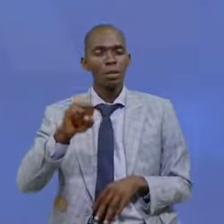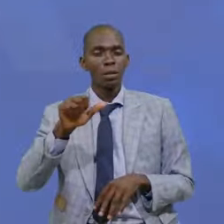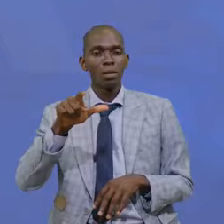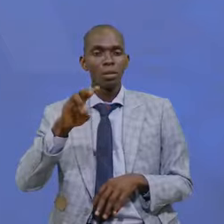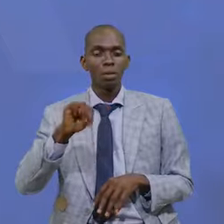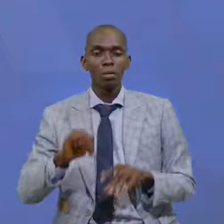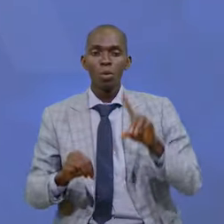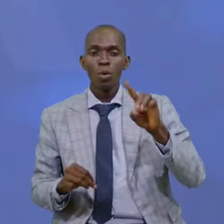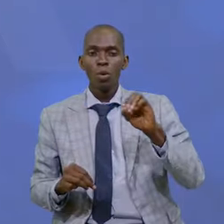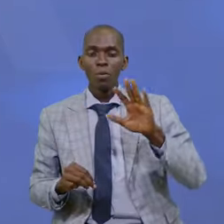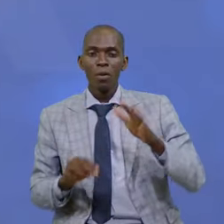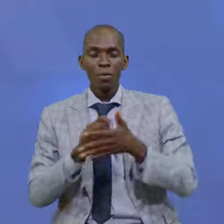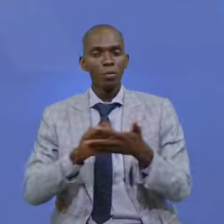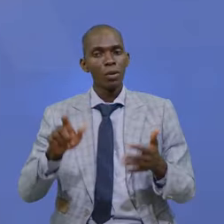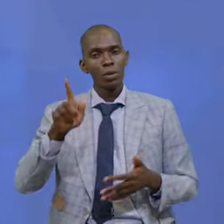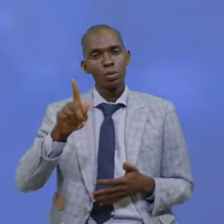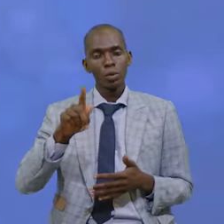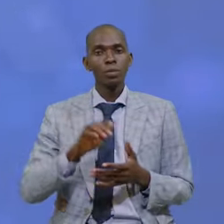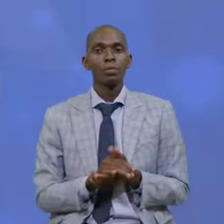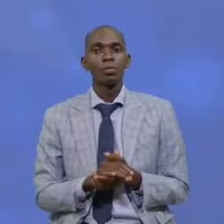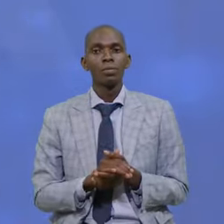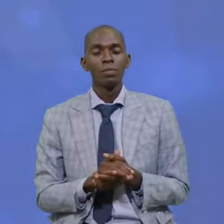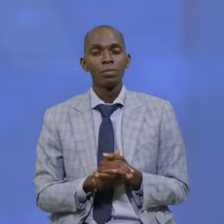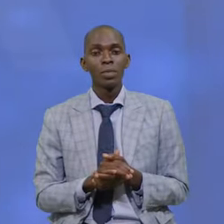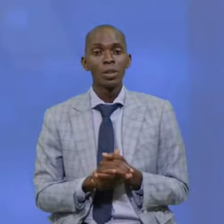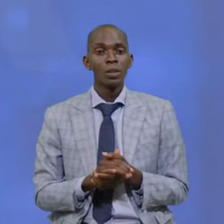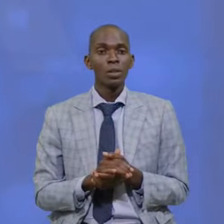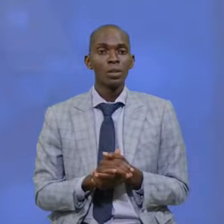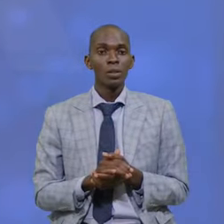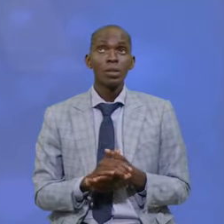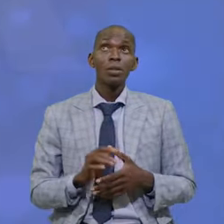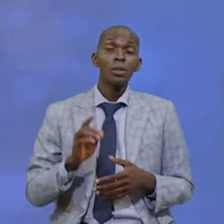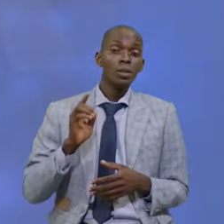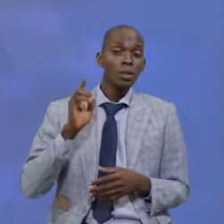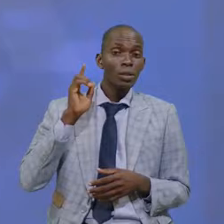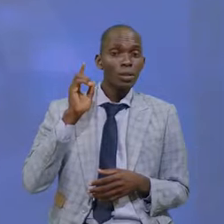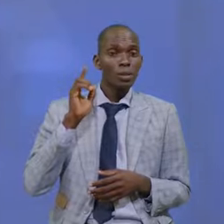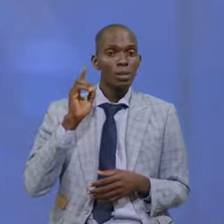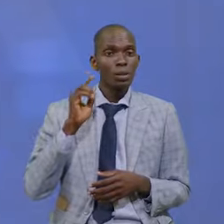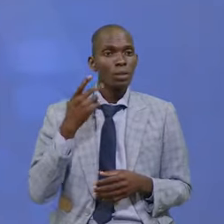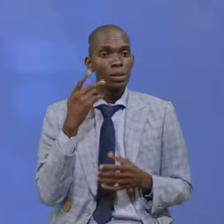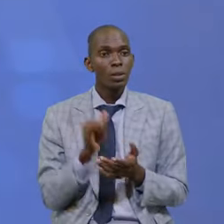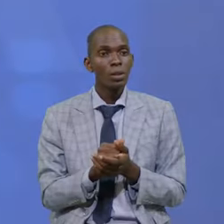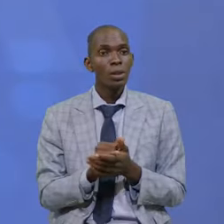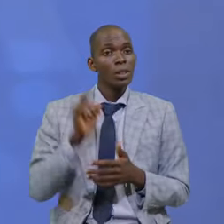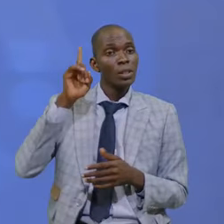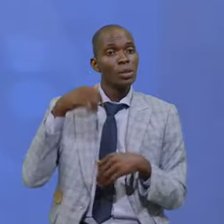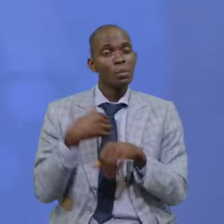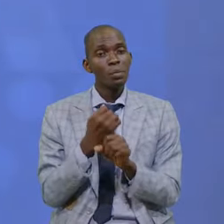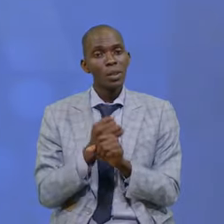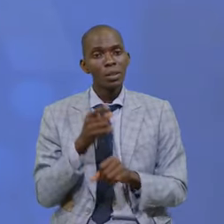verse 21. He made him Lord. Ah, look at that. A